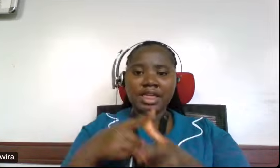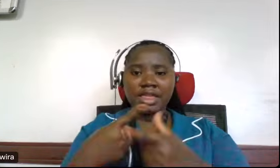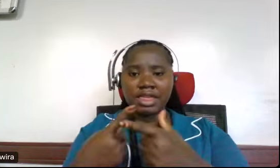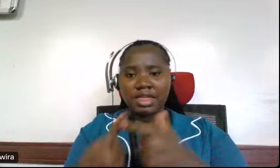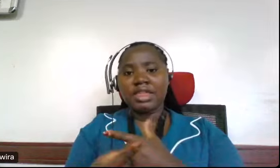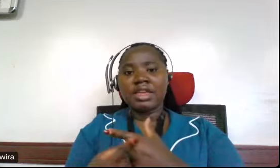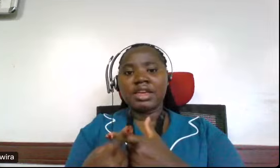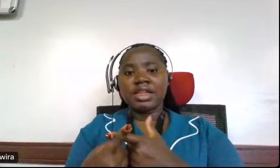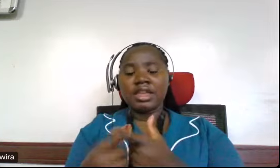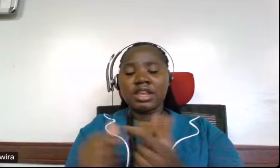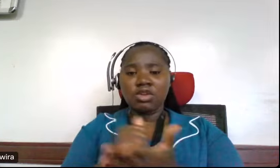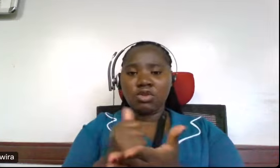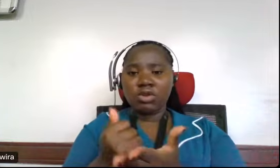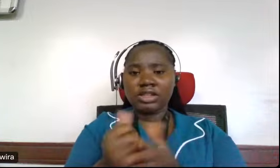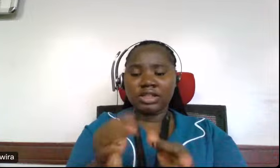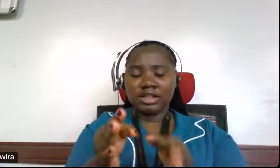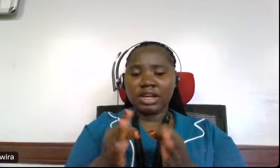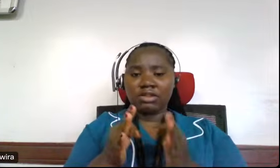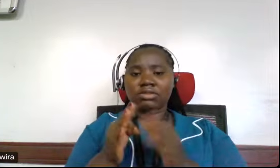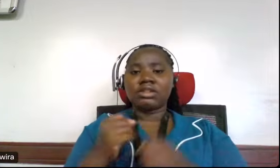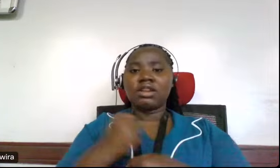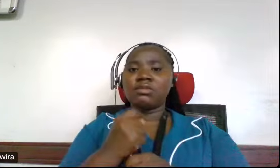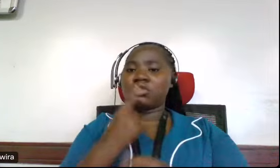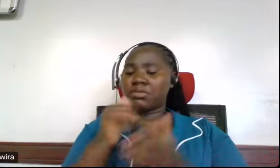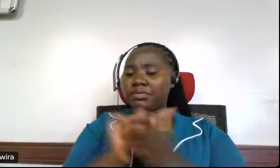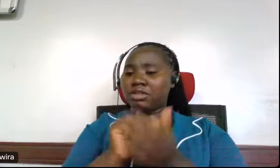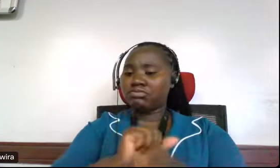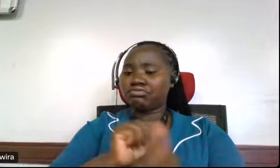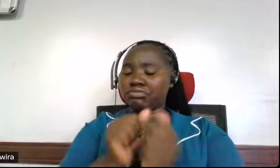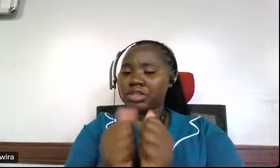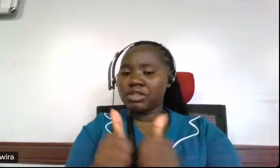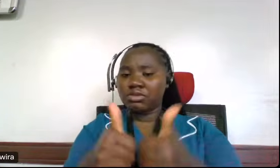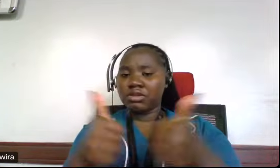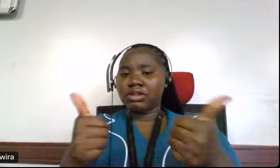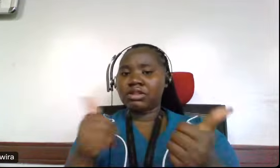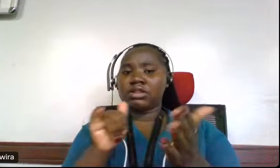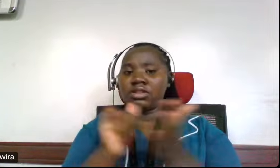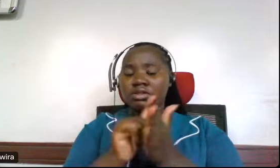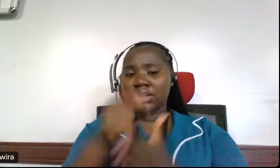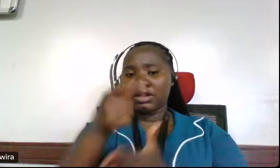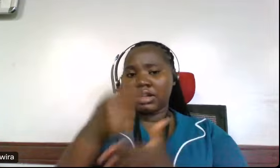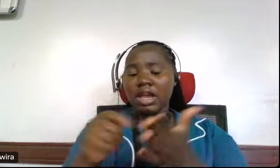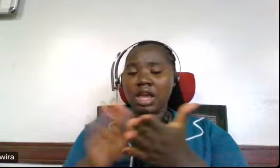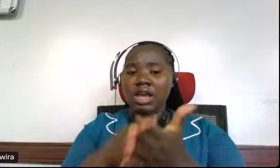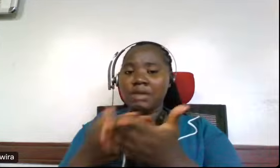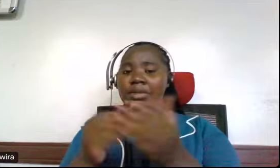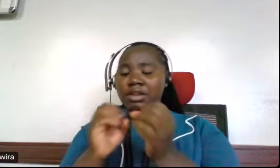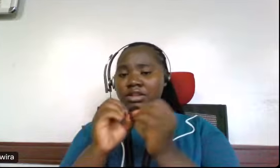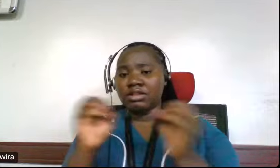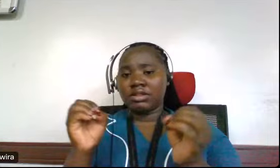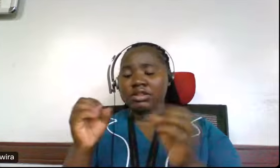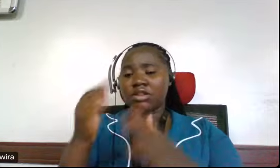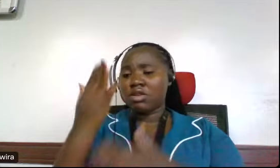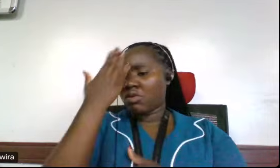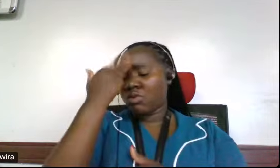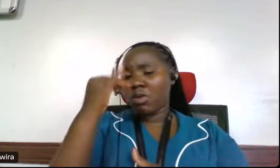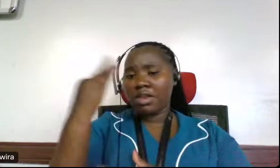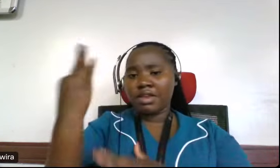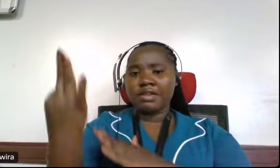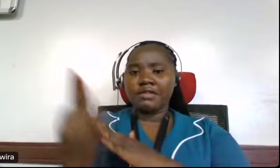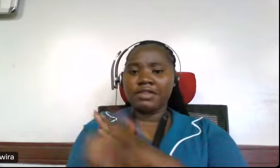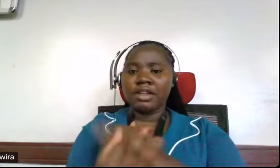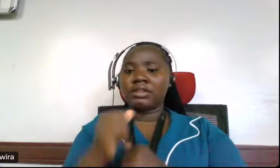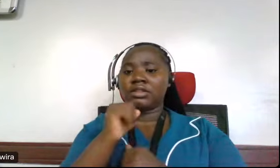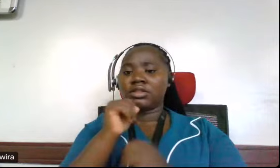income, ensure you adjust accordingly so that taxation does not apply, because the return is not able to